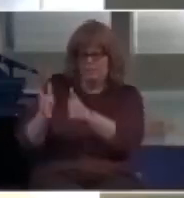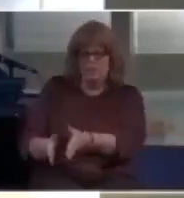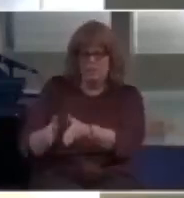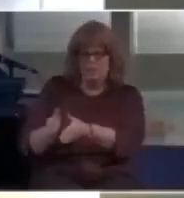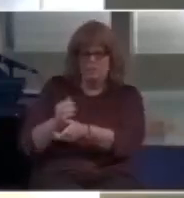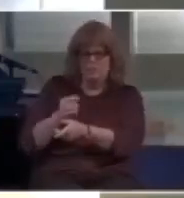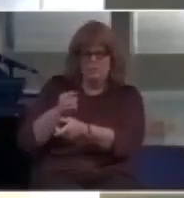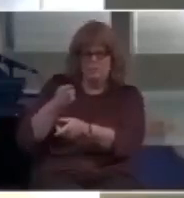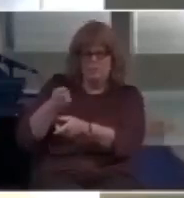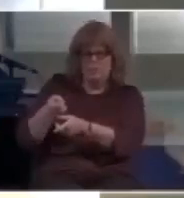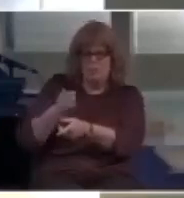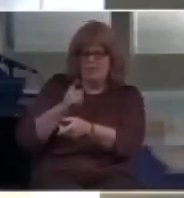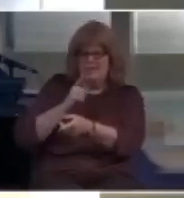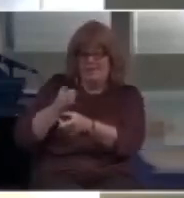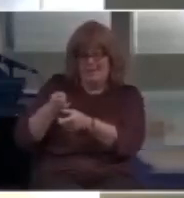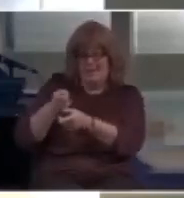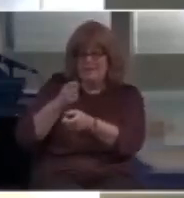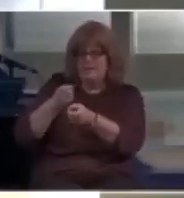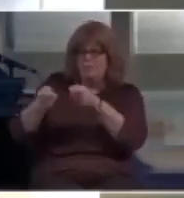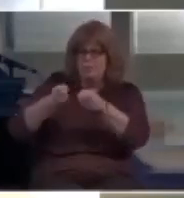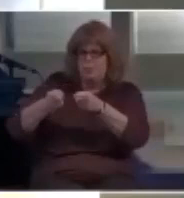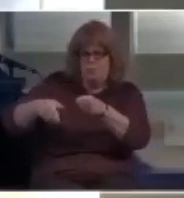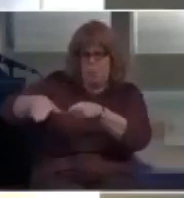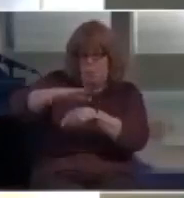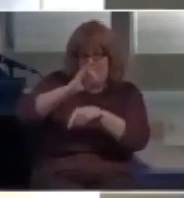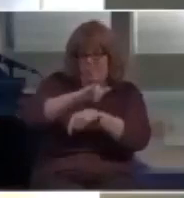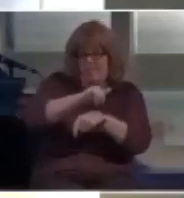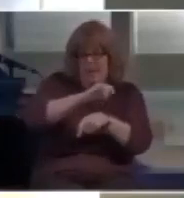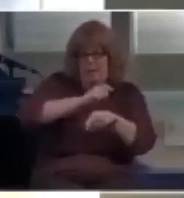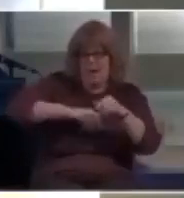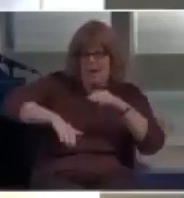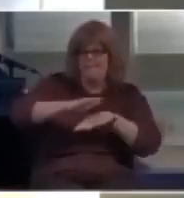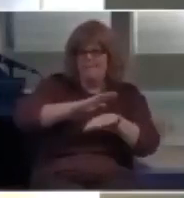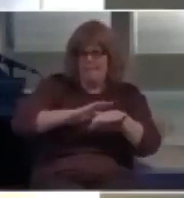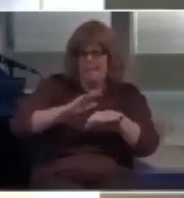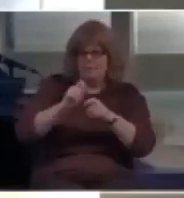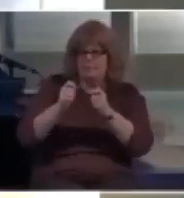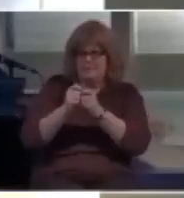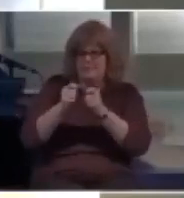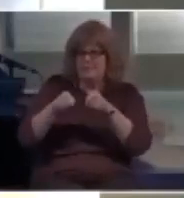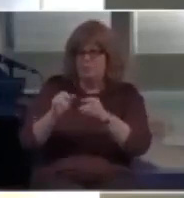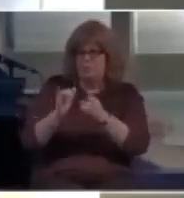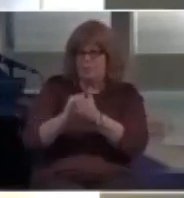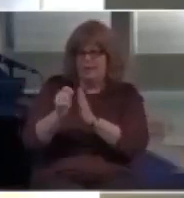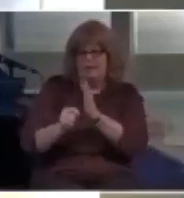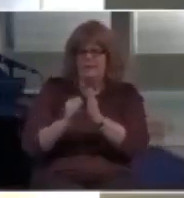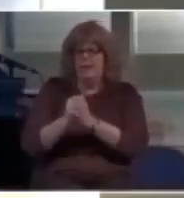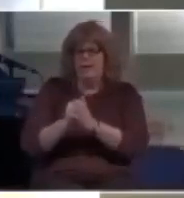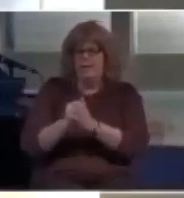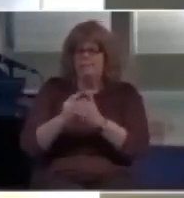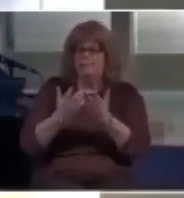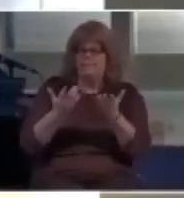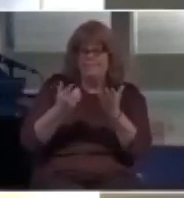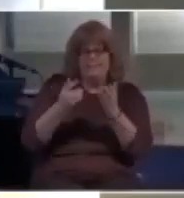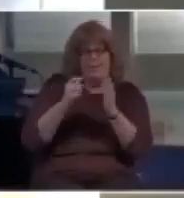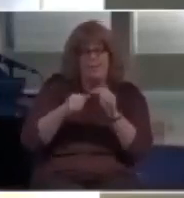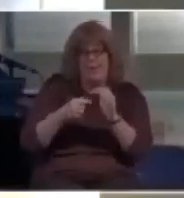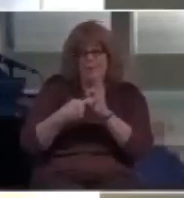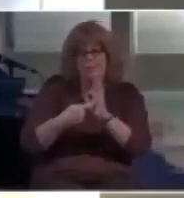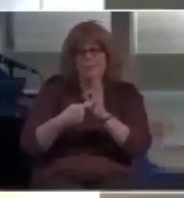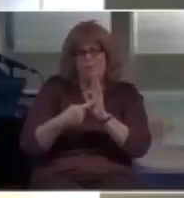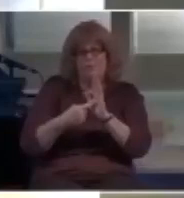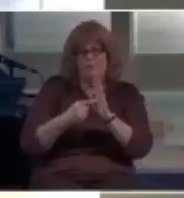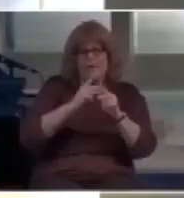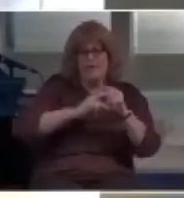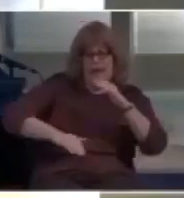who is the ruler over that empire, specifically in that time." And so it can represent the empire, and it